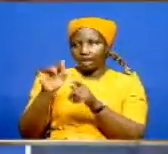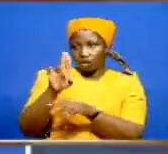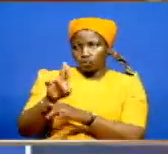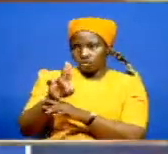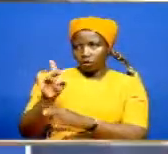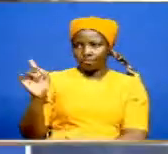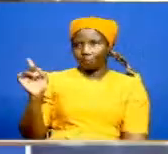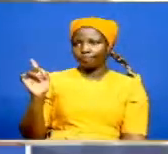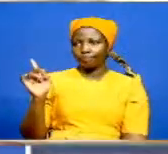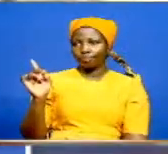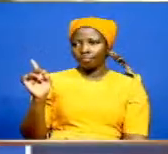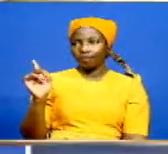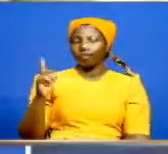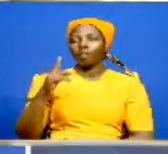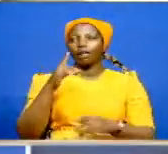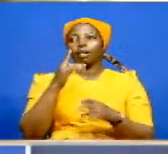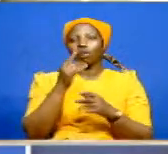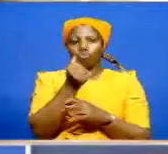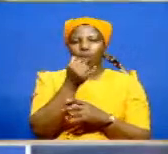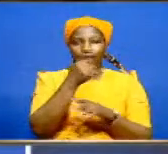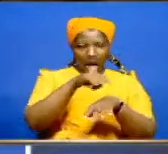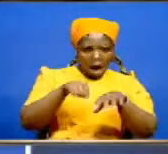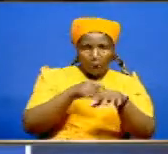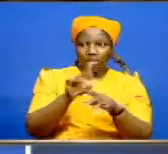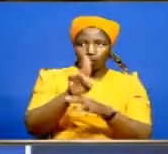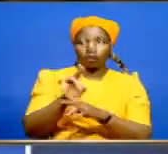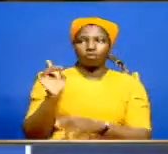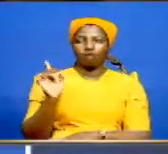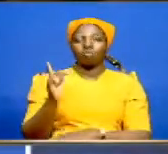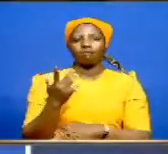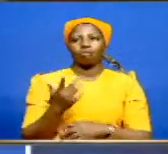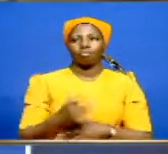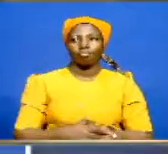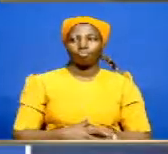this one. Quarter hour, this one.